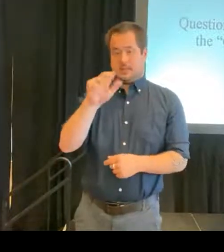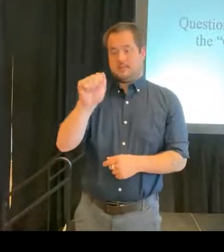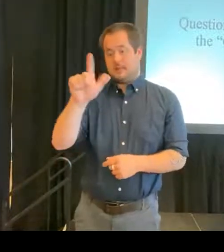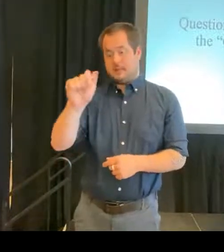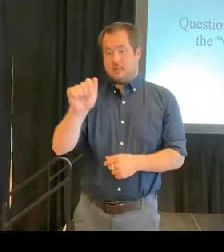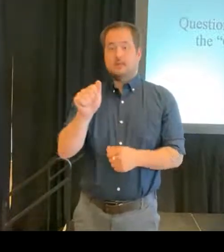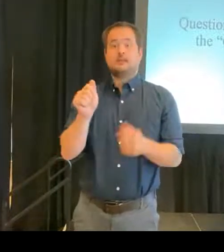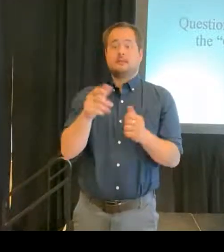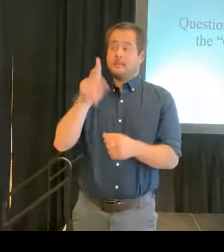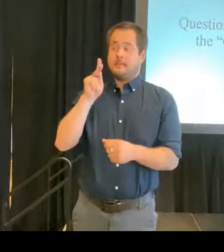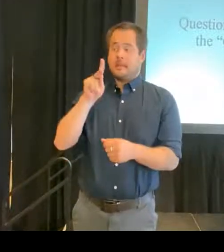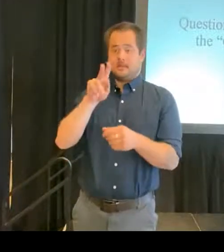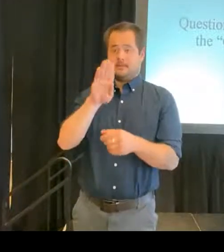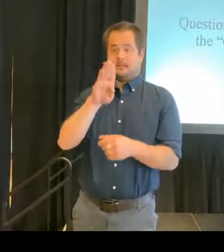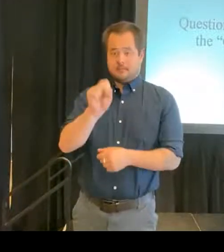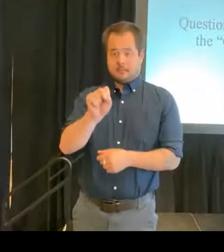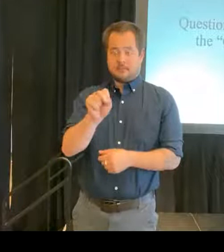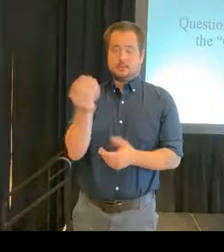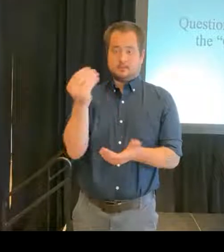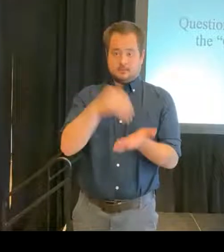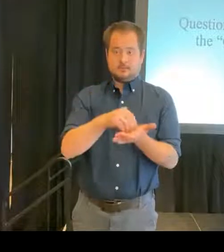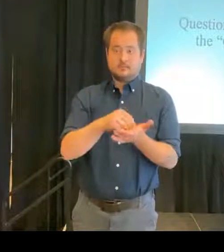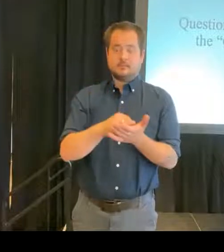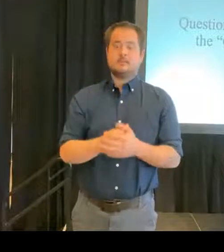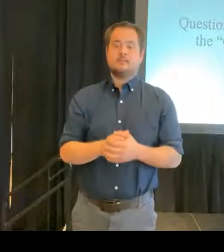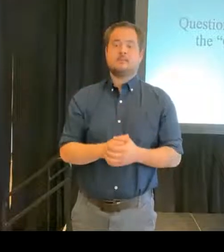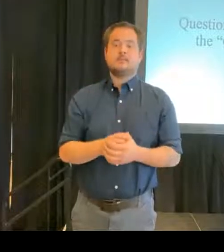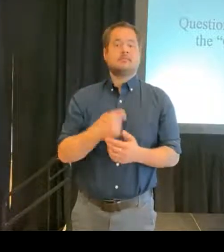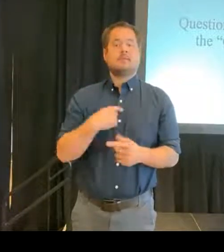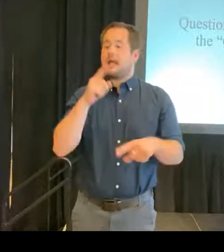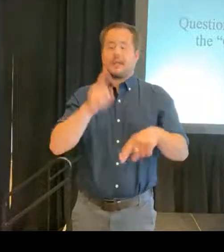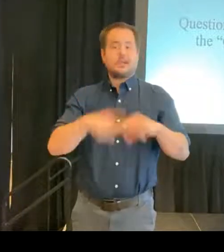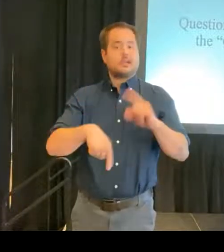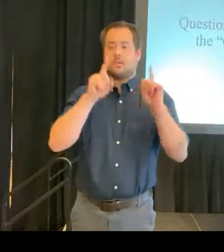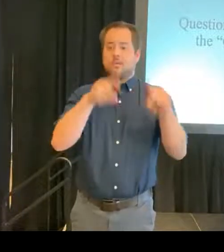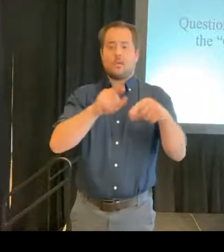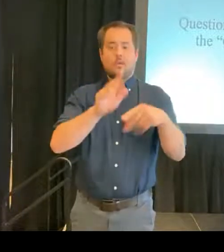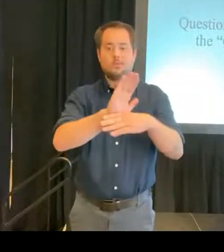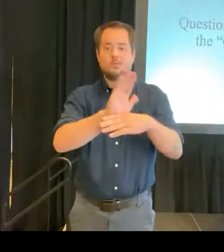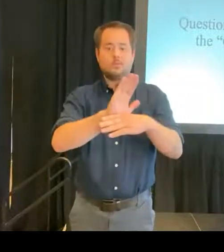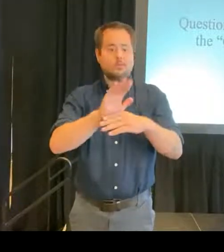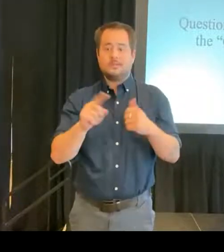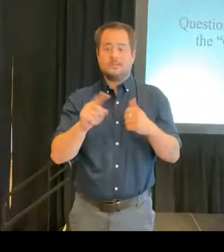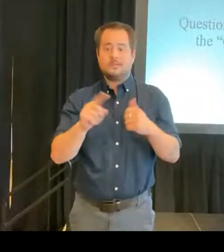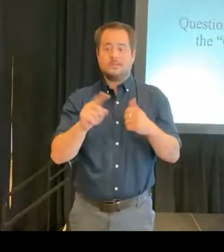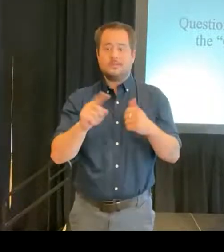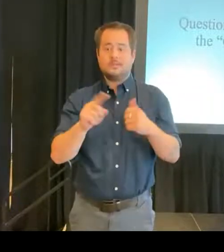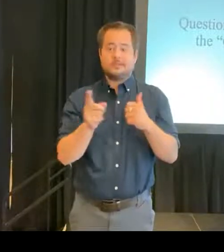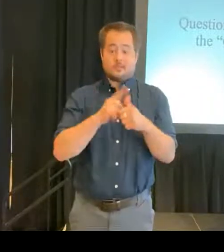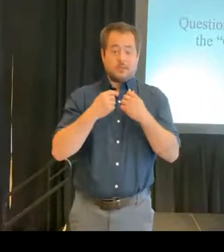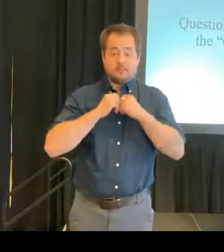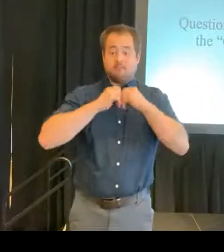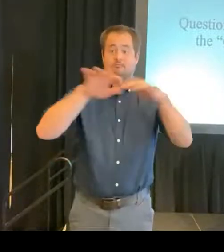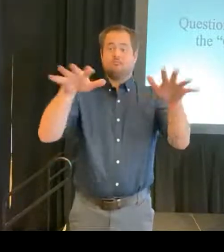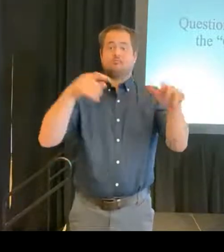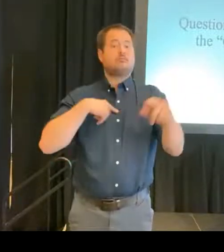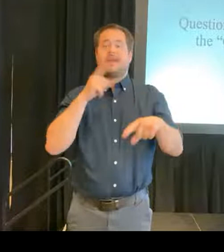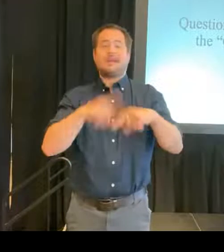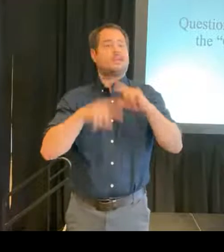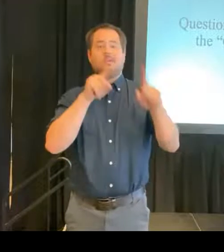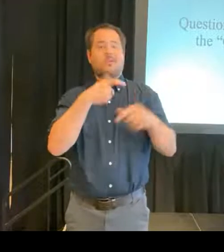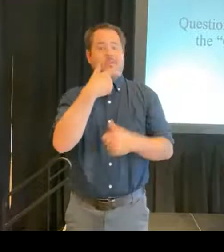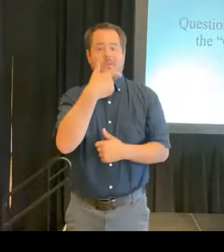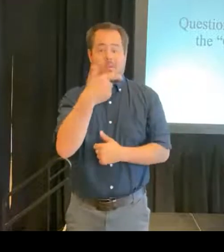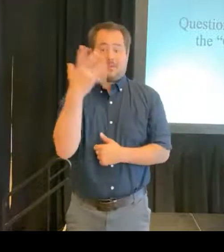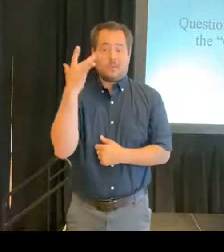Okay? I can't go see the movies when they premiere because they premiere at the white